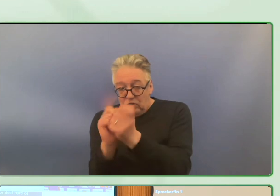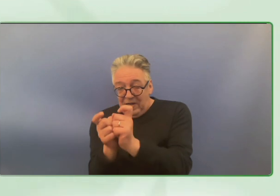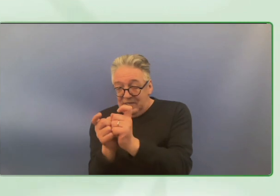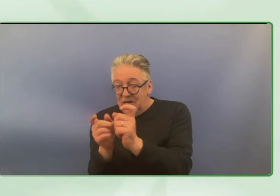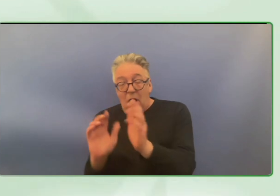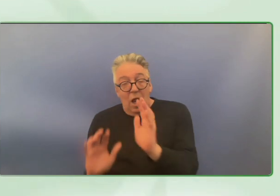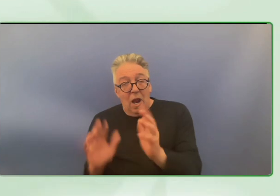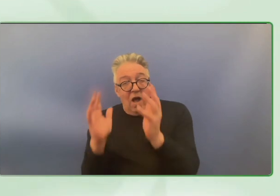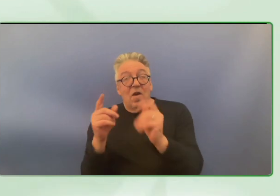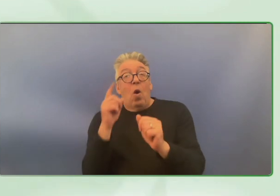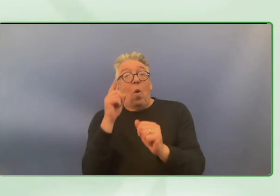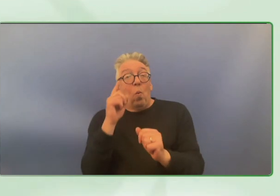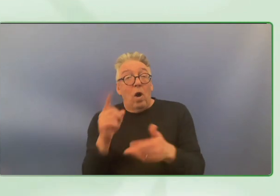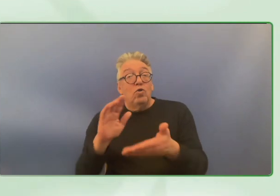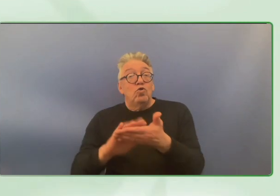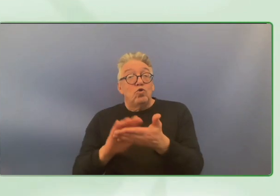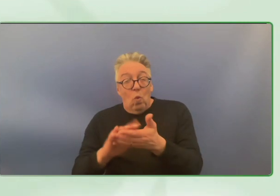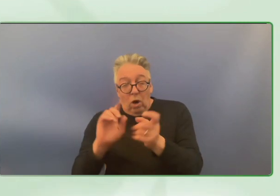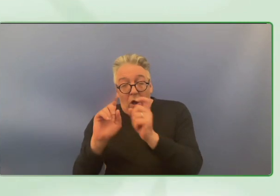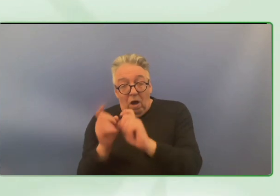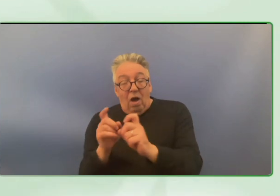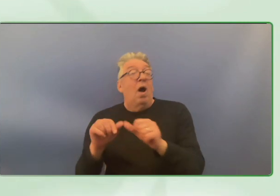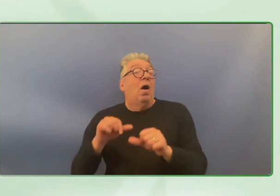Thank you very much. Asante sana.